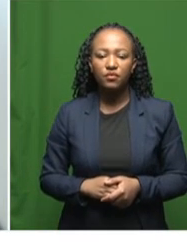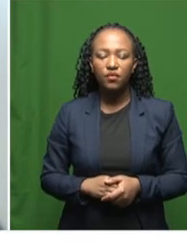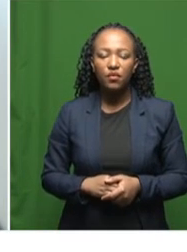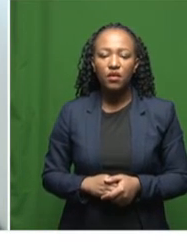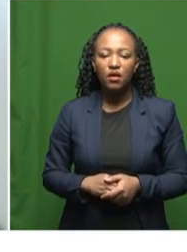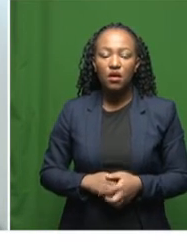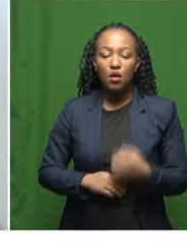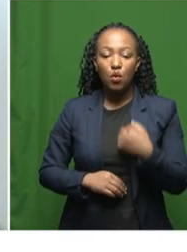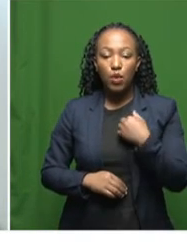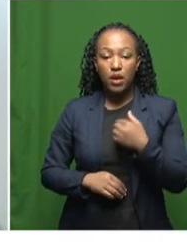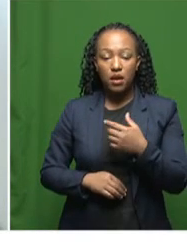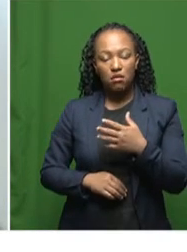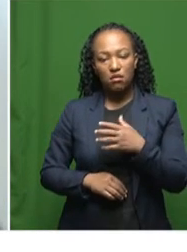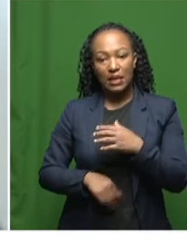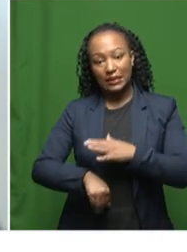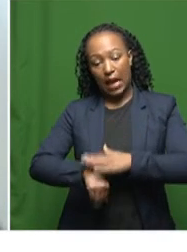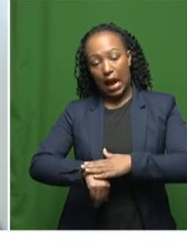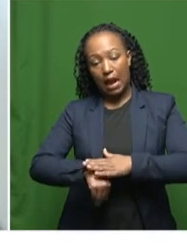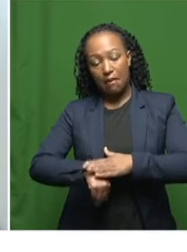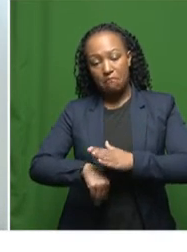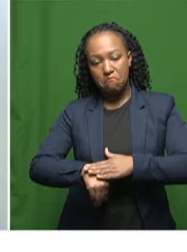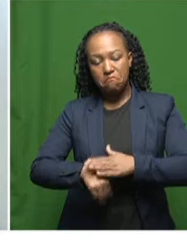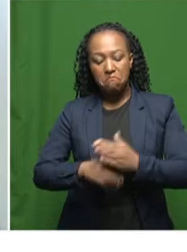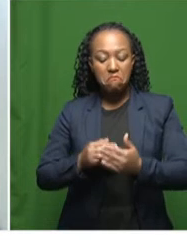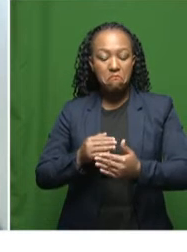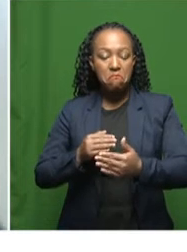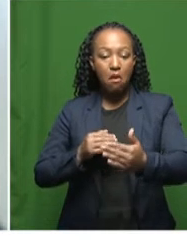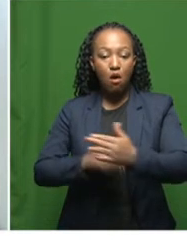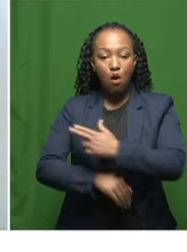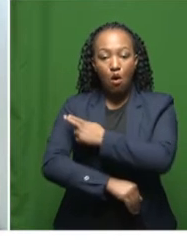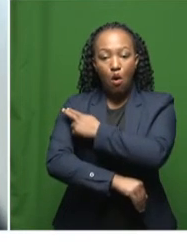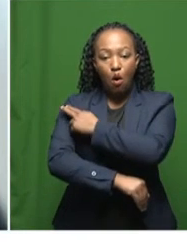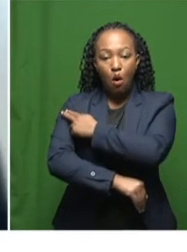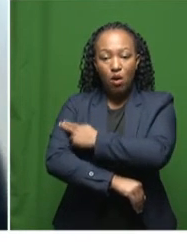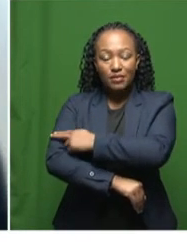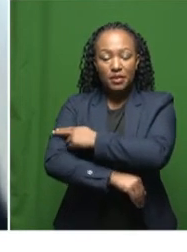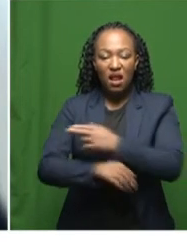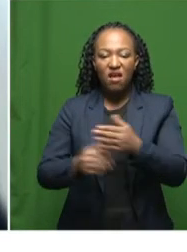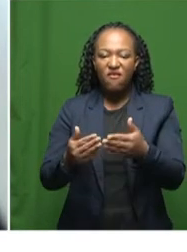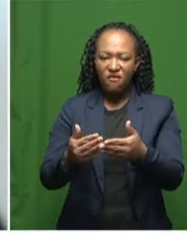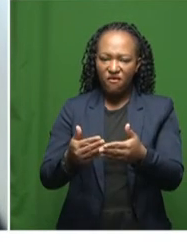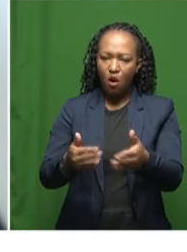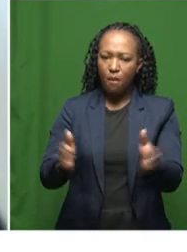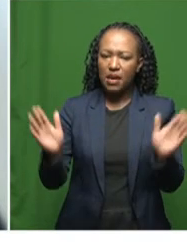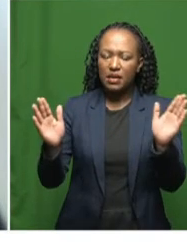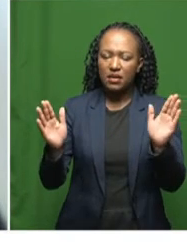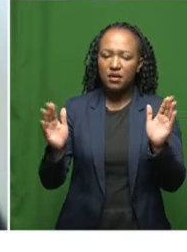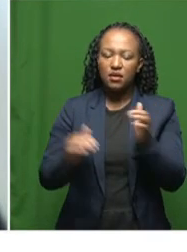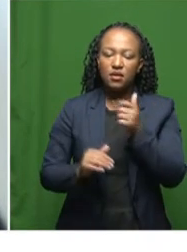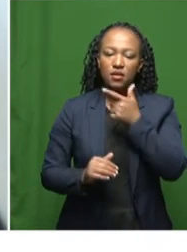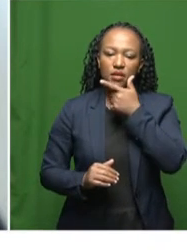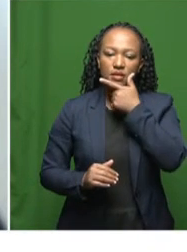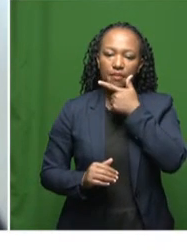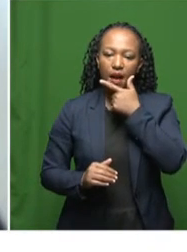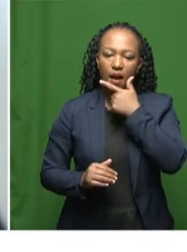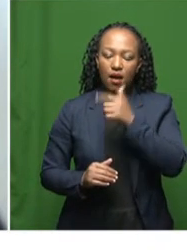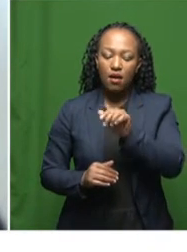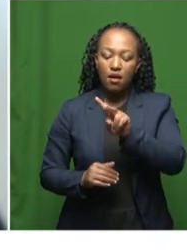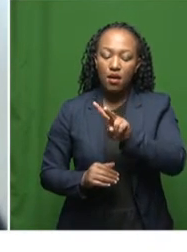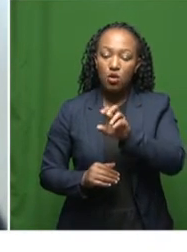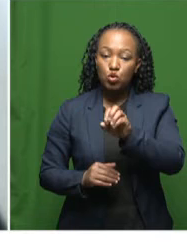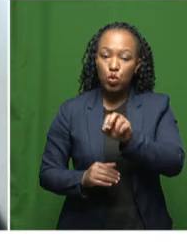are hoping that by end, which is December 2023, we'll complete